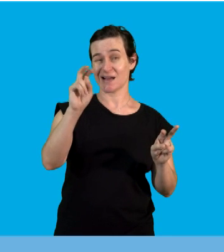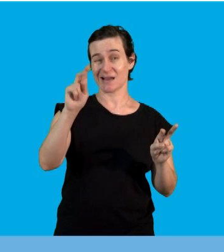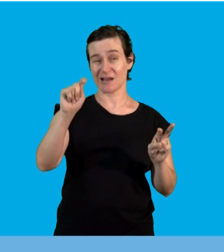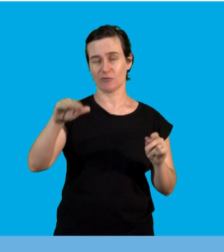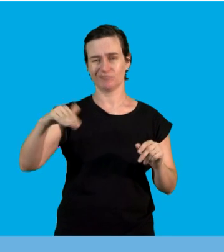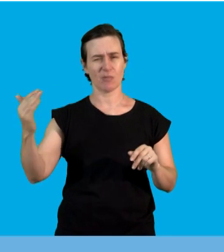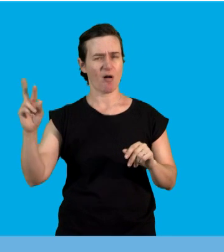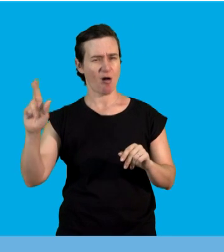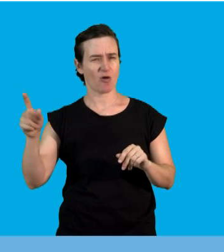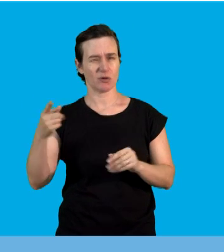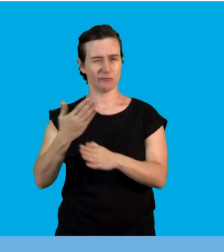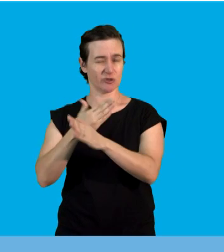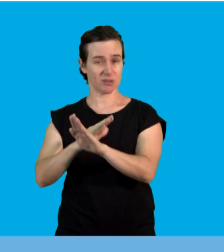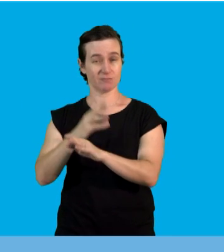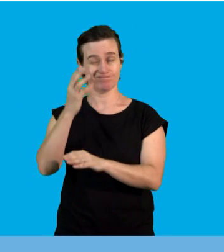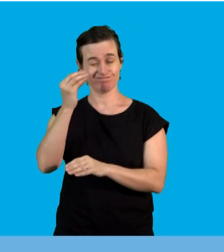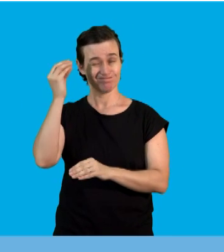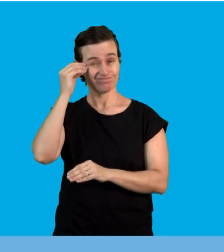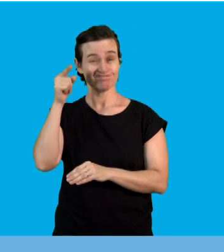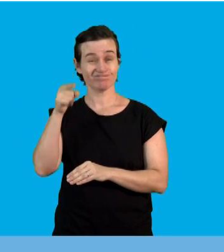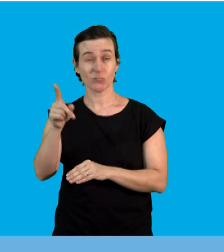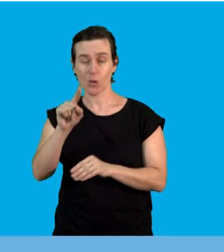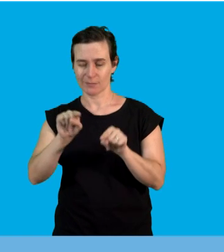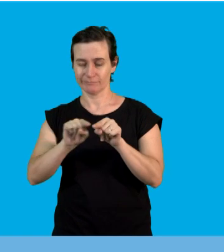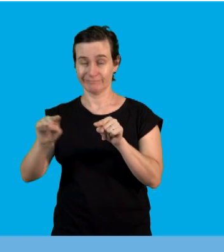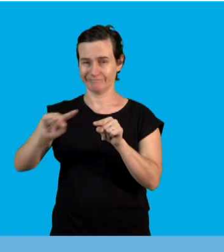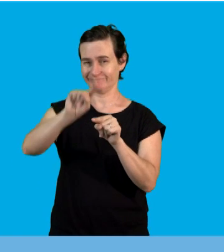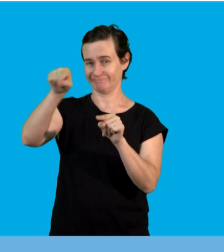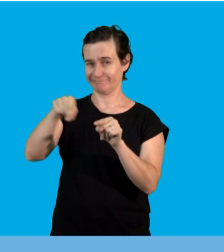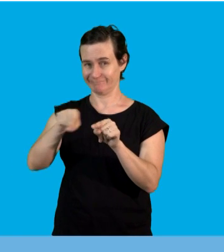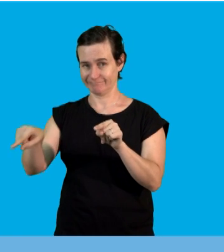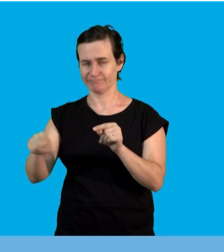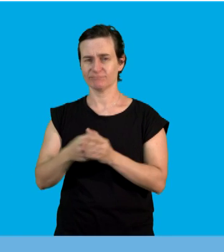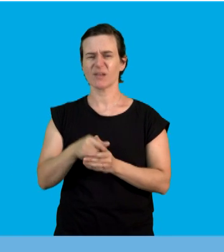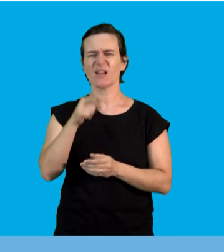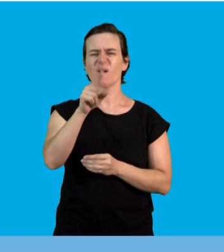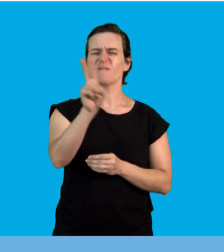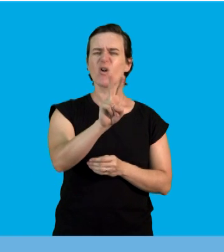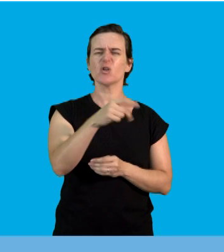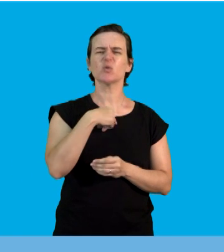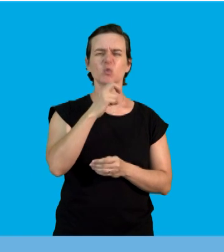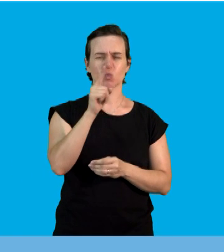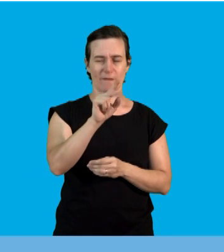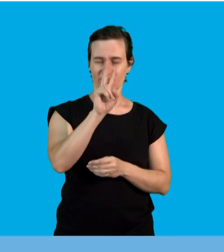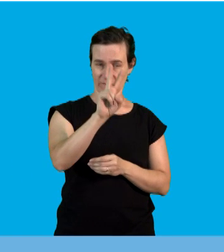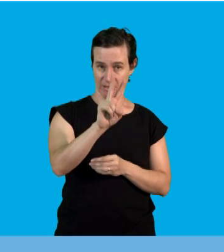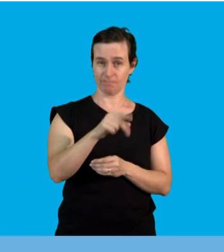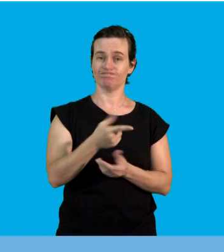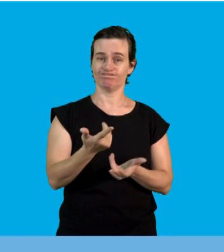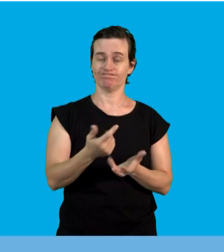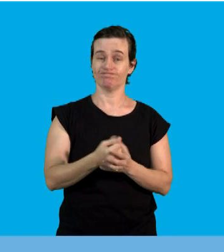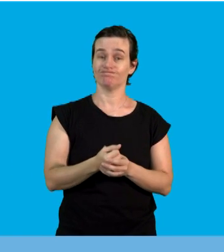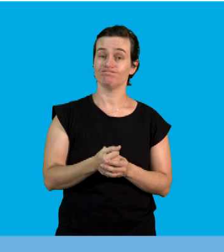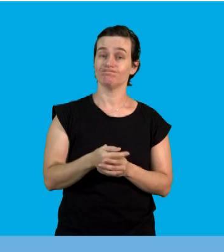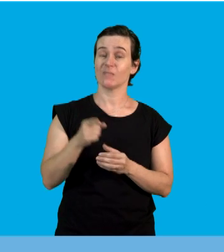resistance. Remember, the symbol for resistance is the omega, and then the symbol for the voltage is your V, and then we know that